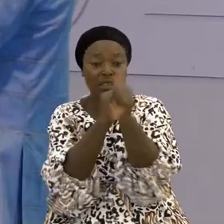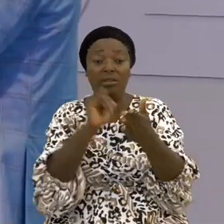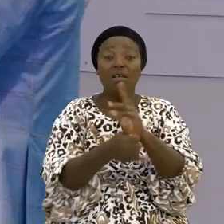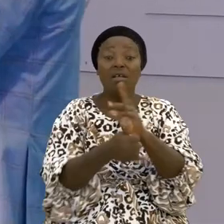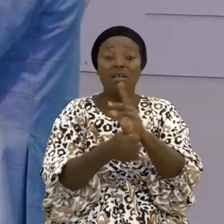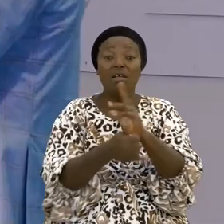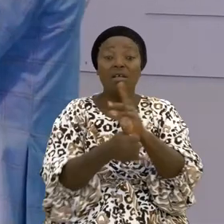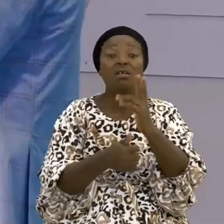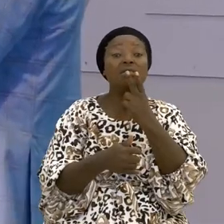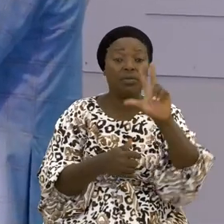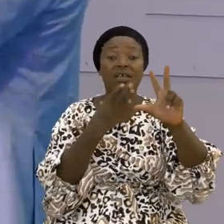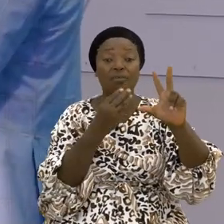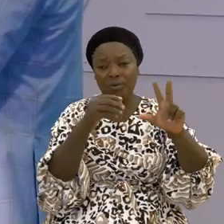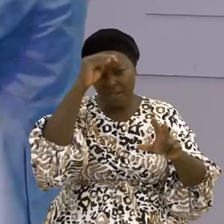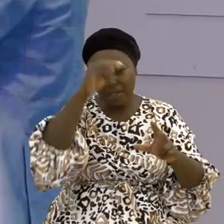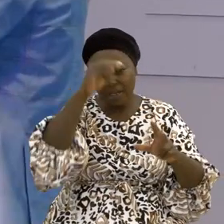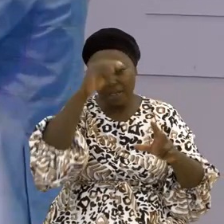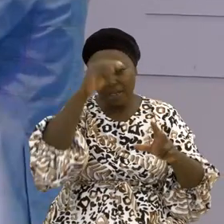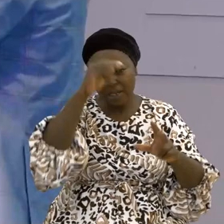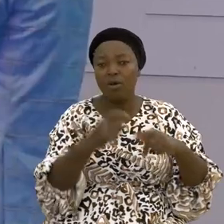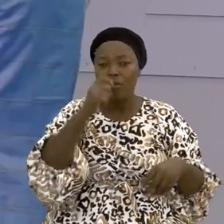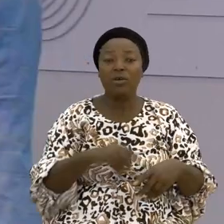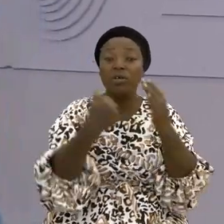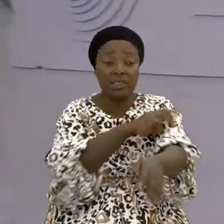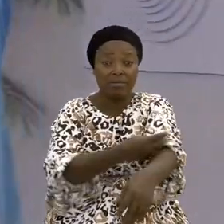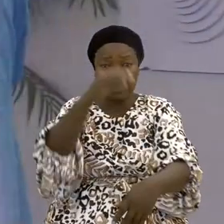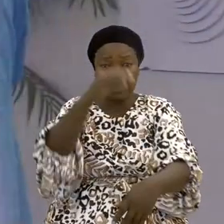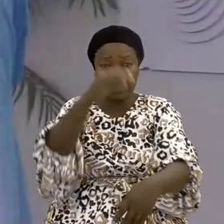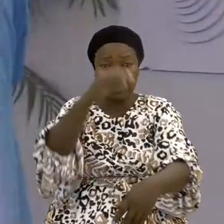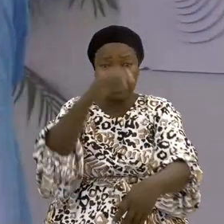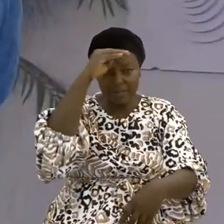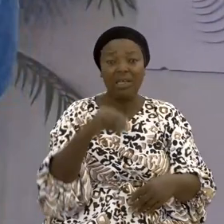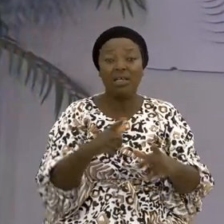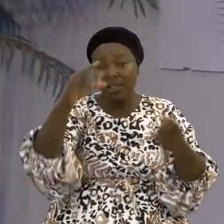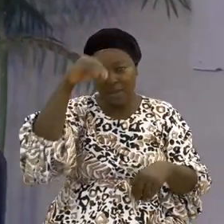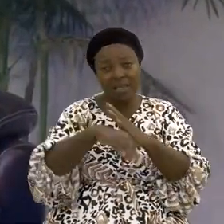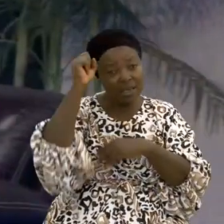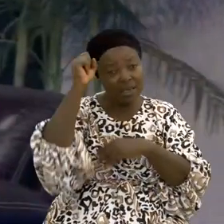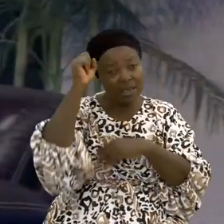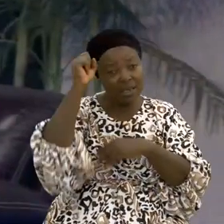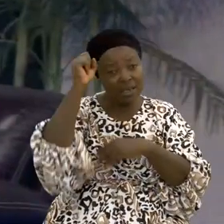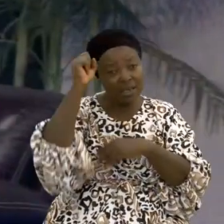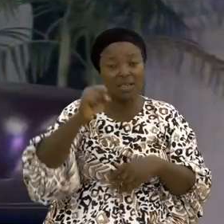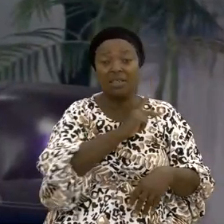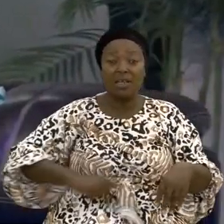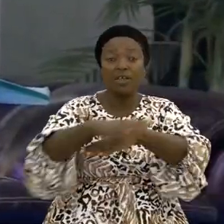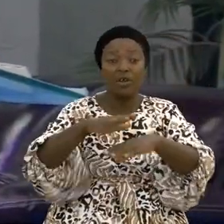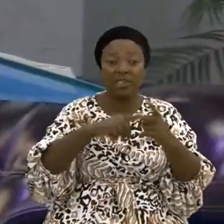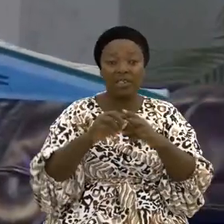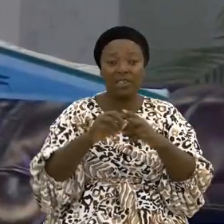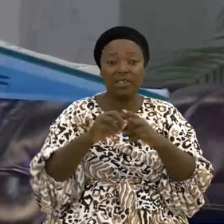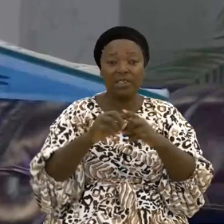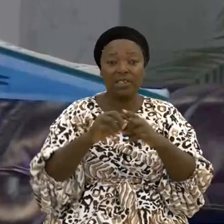commanded mighty men, hefty men, great men in his kingdom, that they shall cast Shadrach, Meshach,